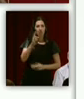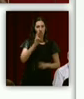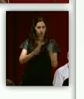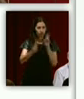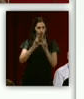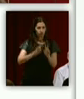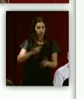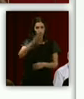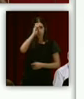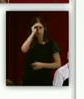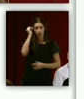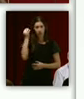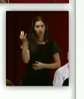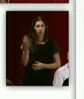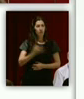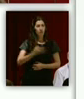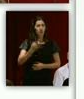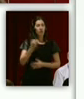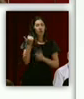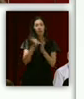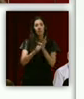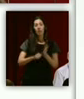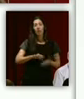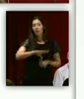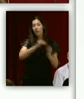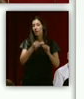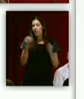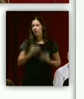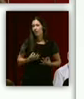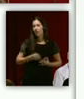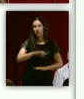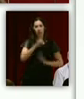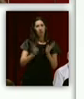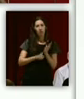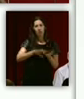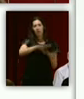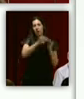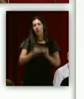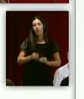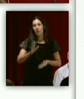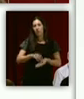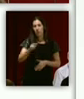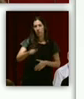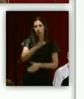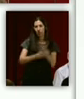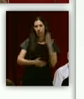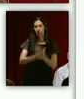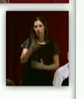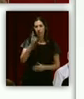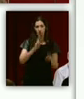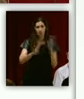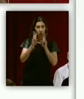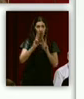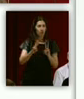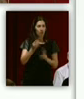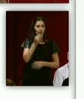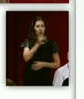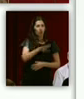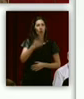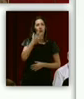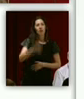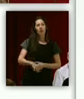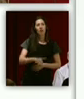hadn't had taken into account the collective that we had put this together for. This application should have been adapted for this group of people, and